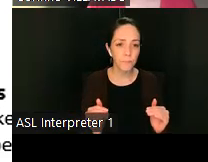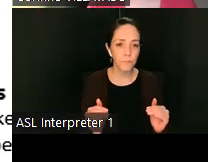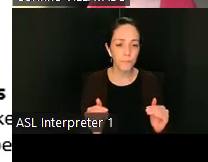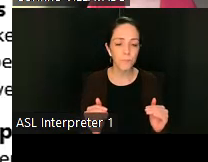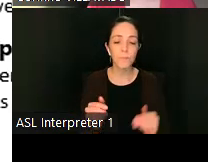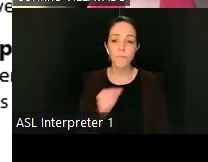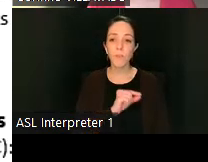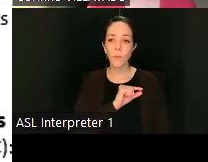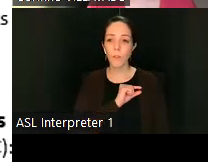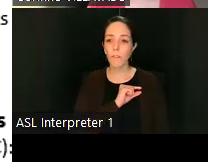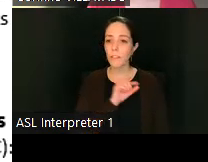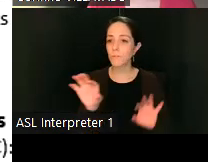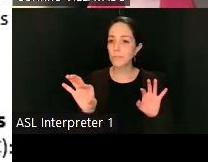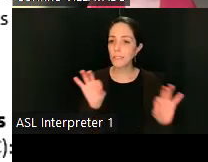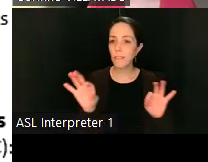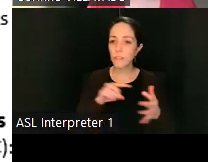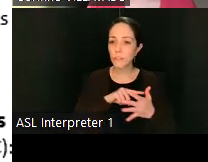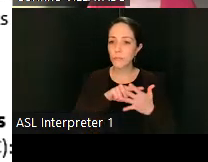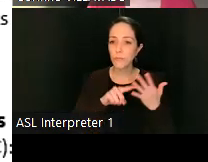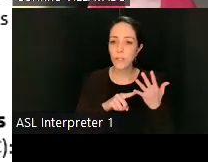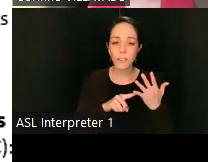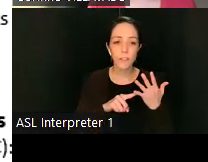Qualifications and selection criteria, Co-Chair Obi, step.